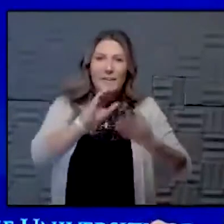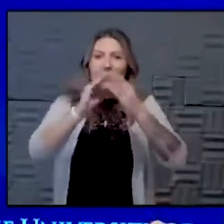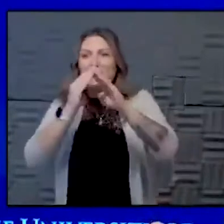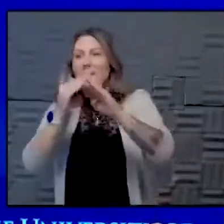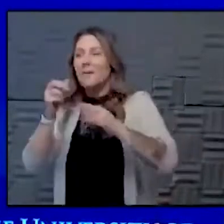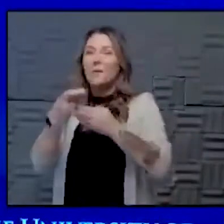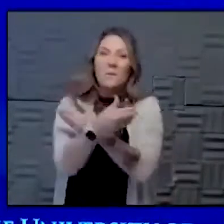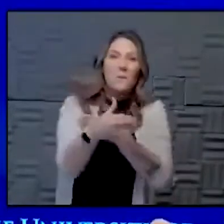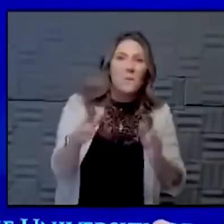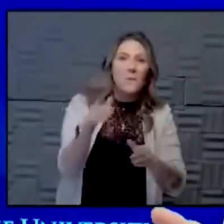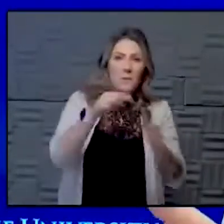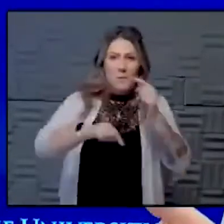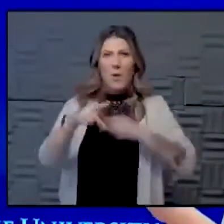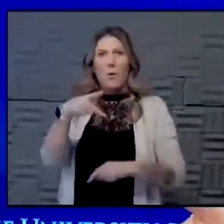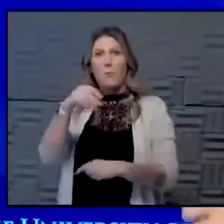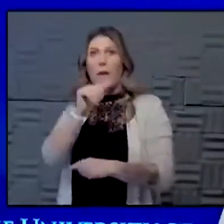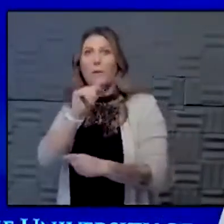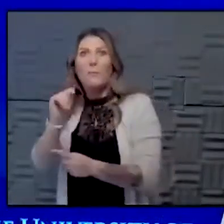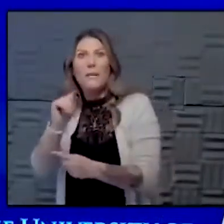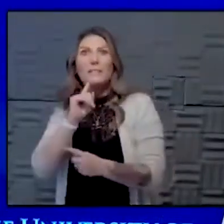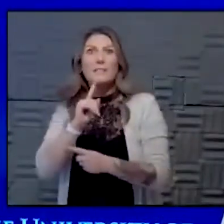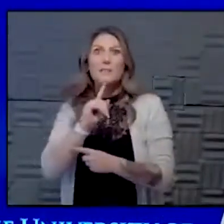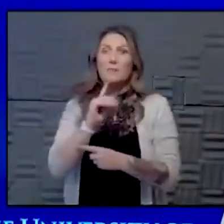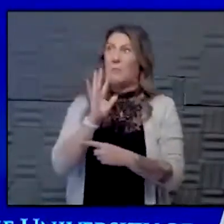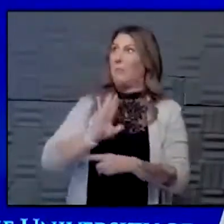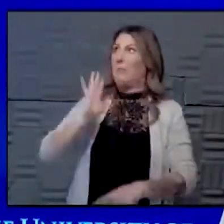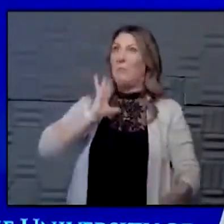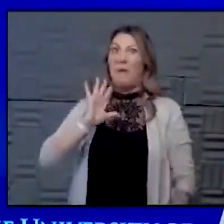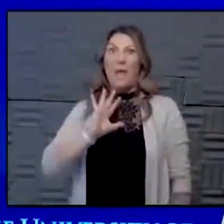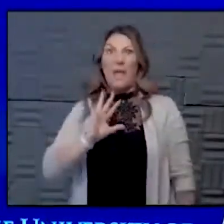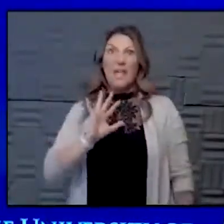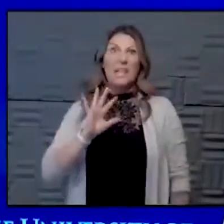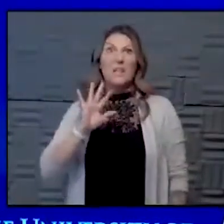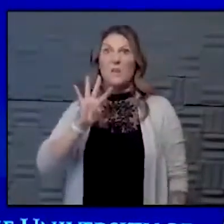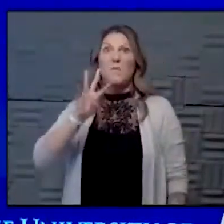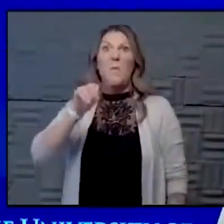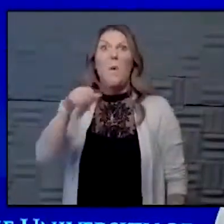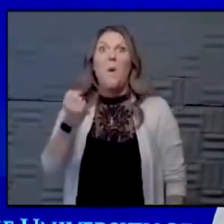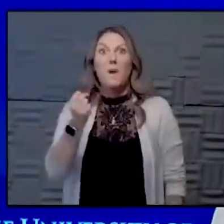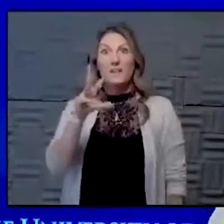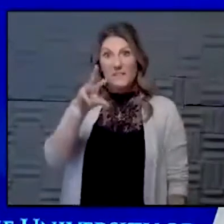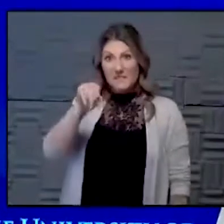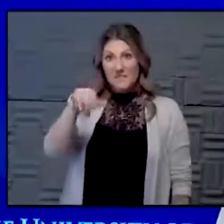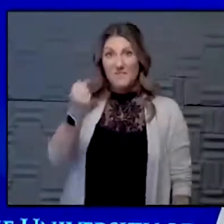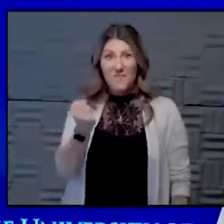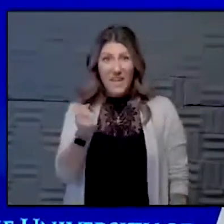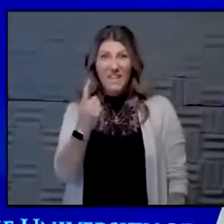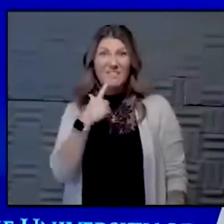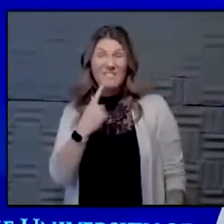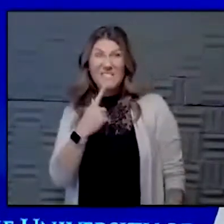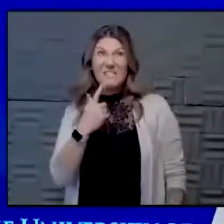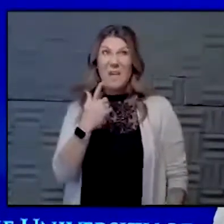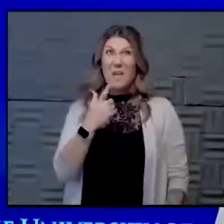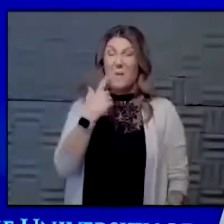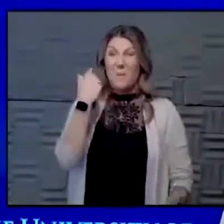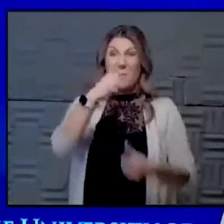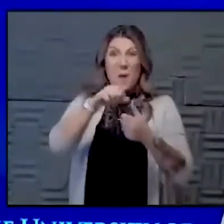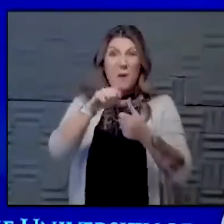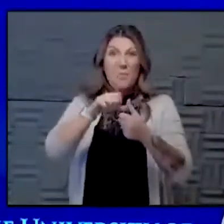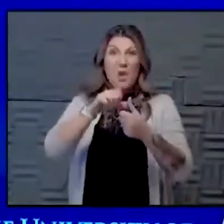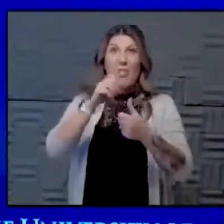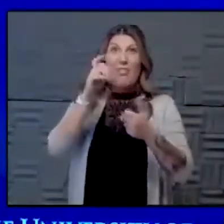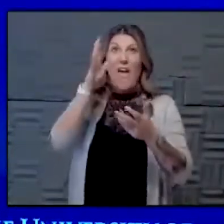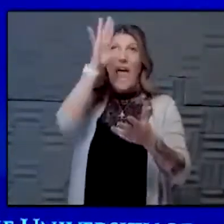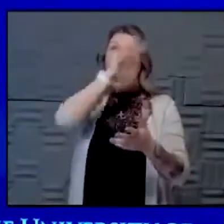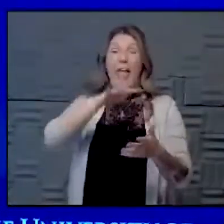to Pittsburgh in the 1930s, 40s, 50s, or Cleveland, and think about how bad the air was and how many people ended up with lung disease. Just